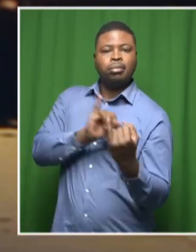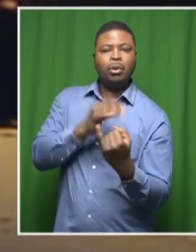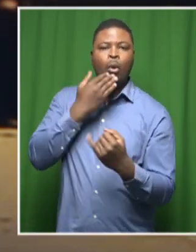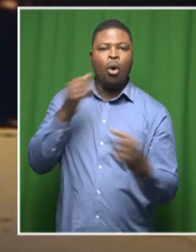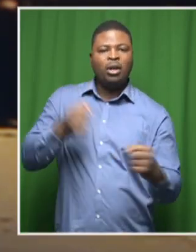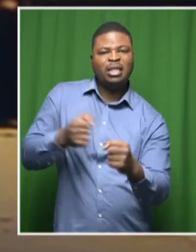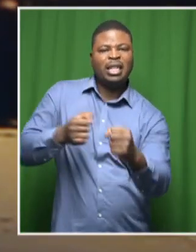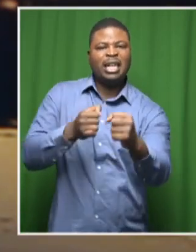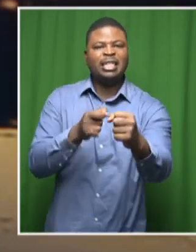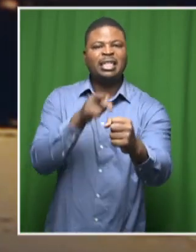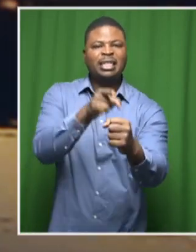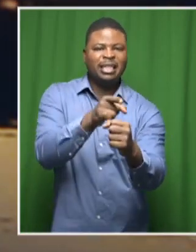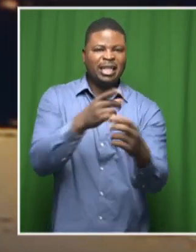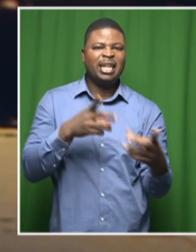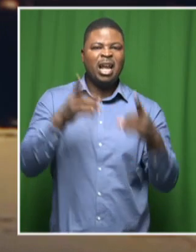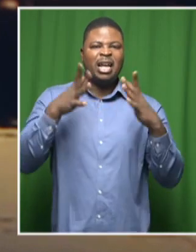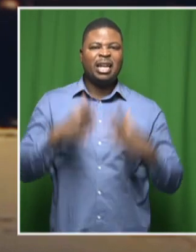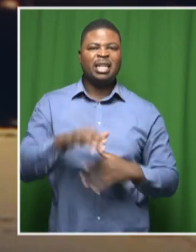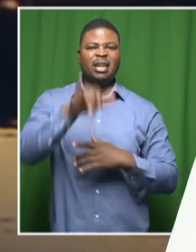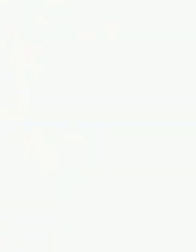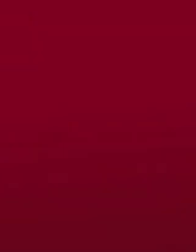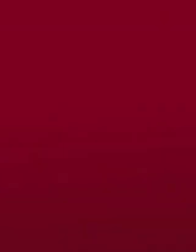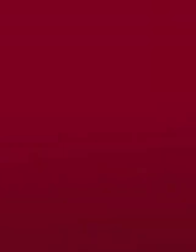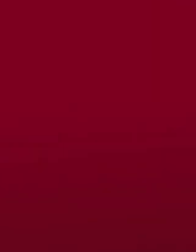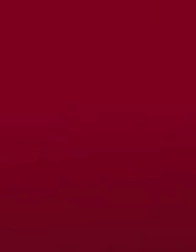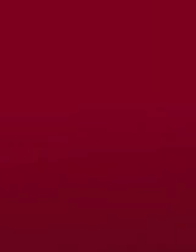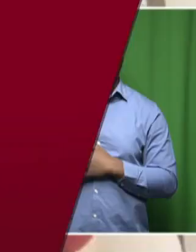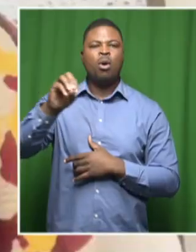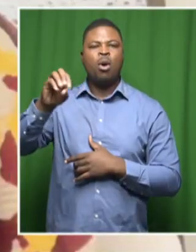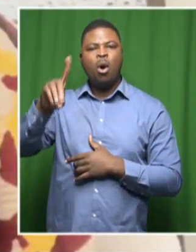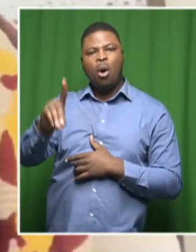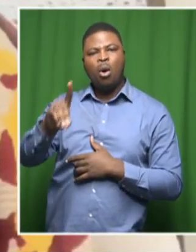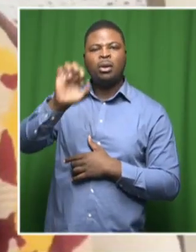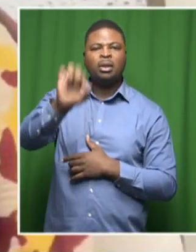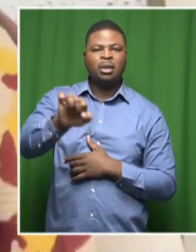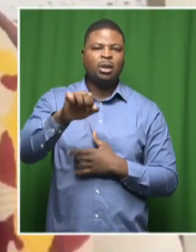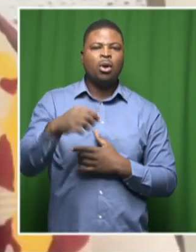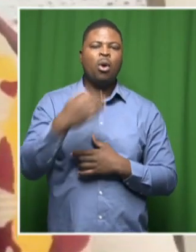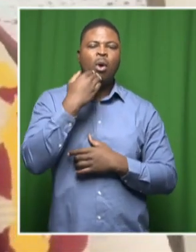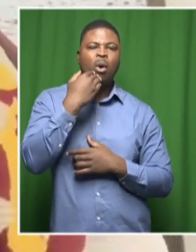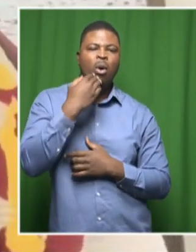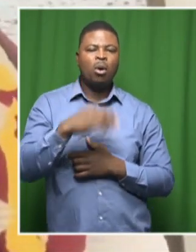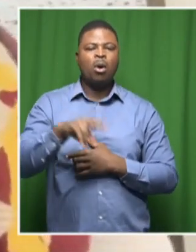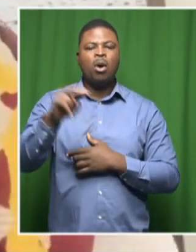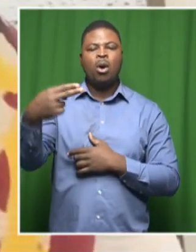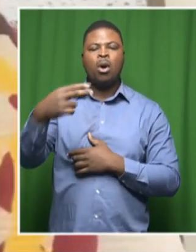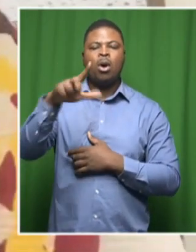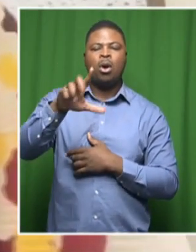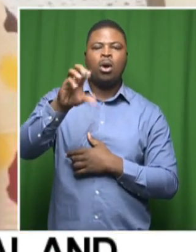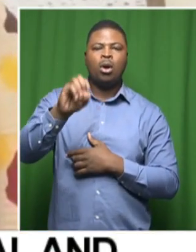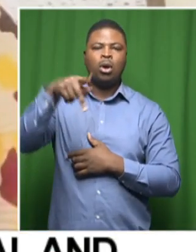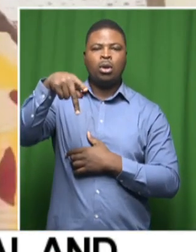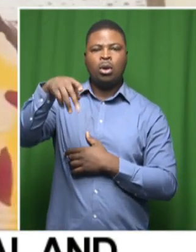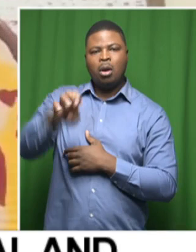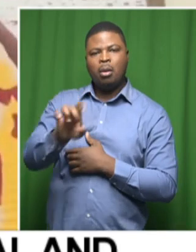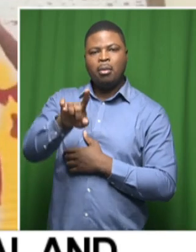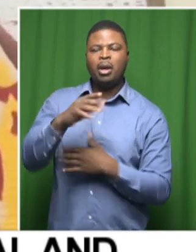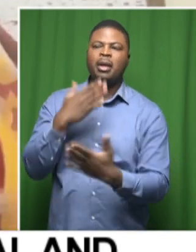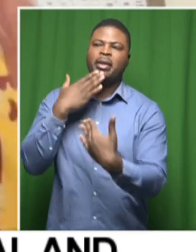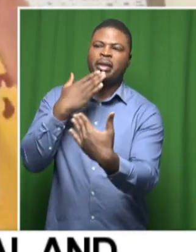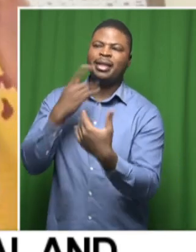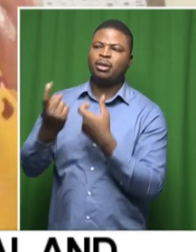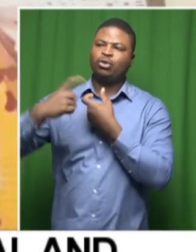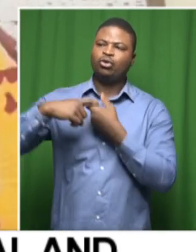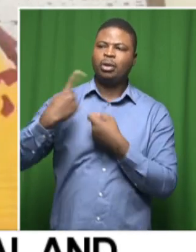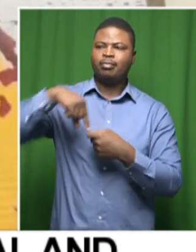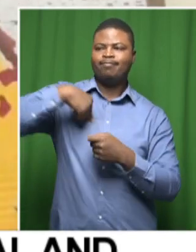at Yellowwood, Ntombizamasala Hlophe, and looking forward to her views on this. Great to have you. Thanks very much for joining